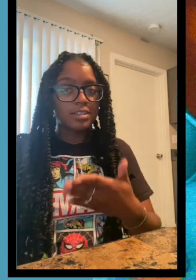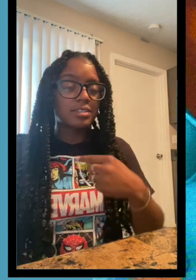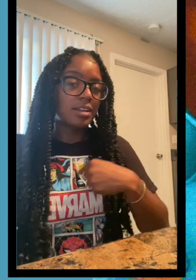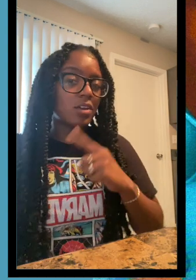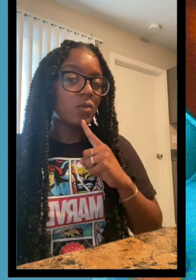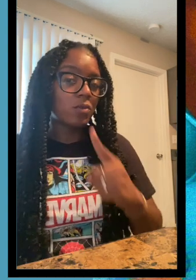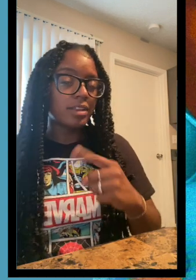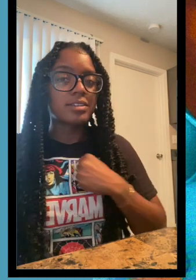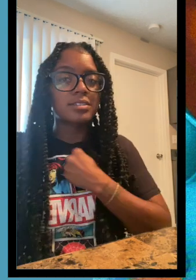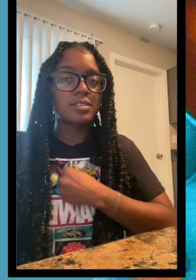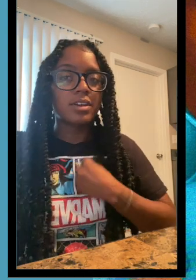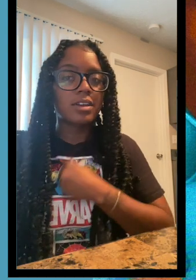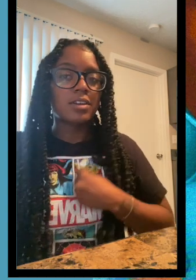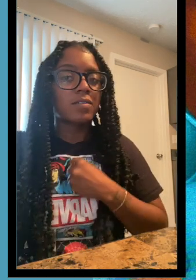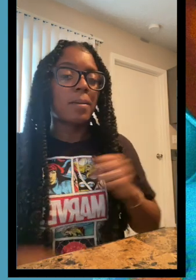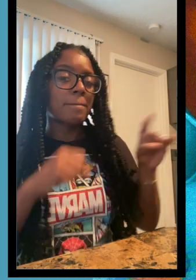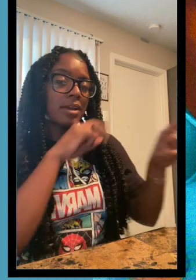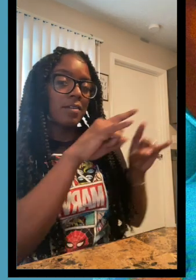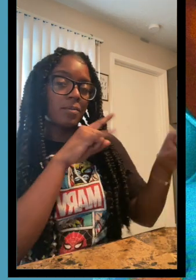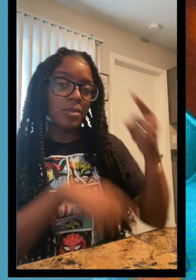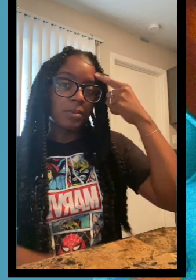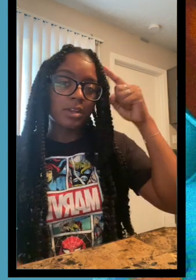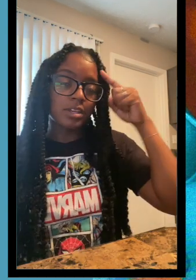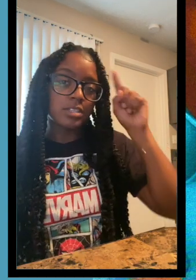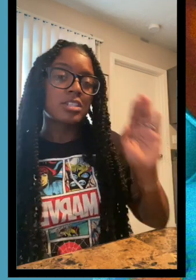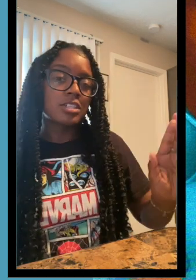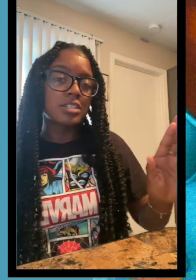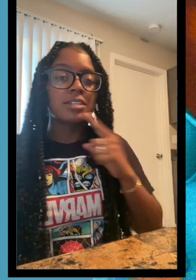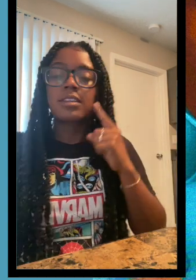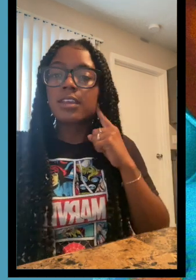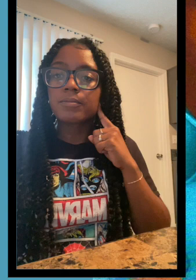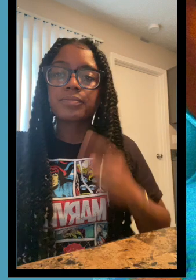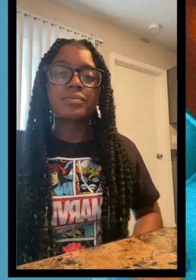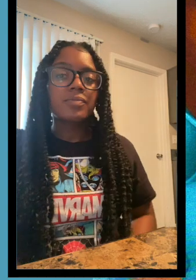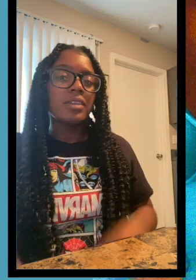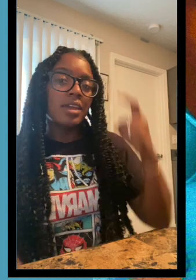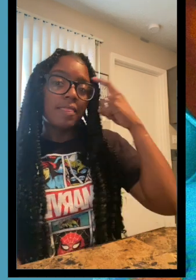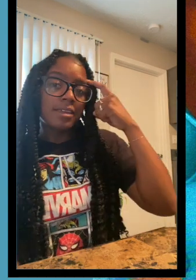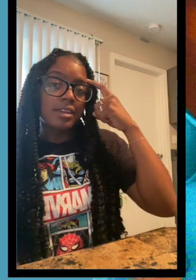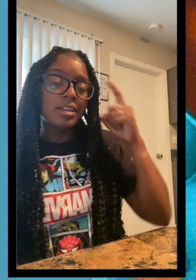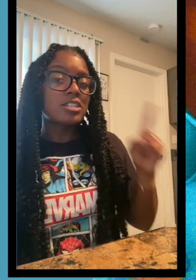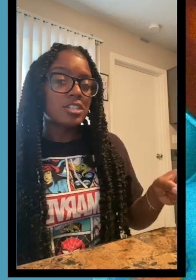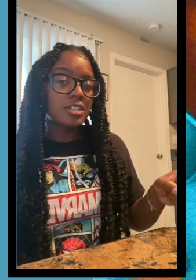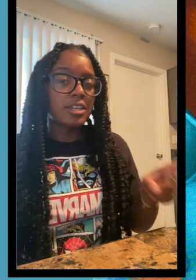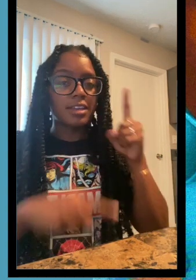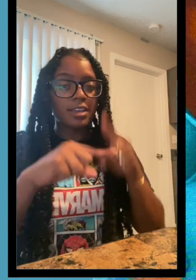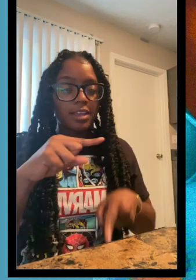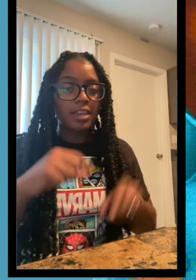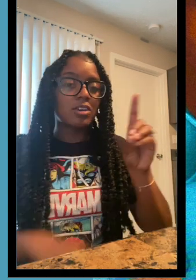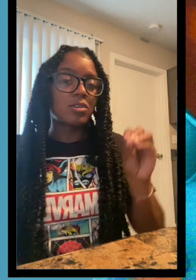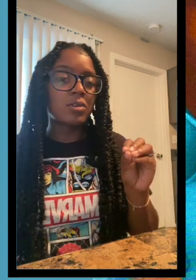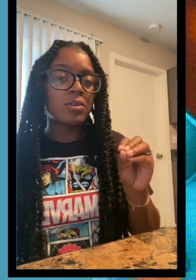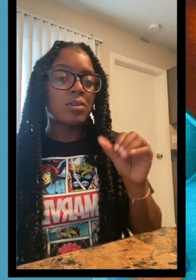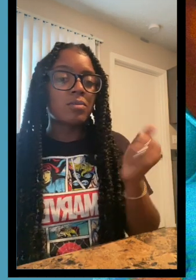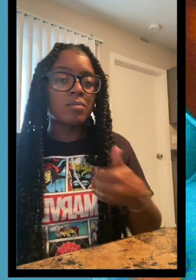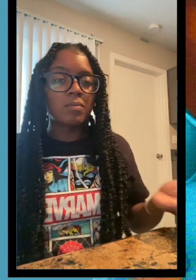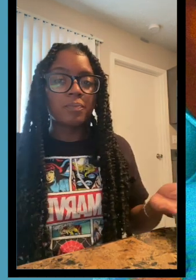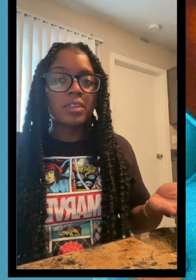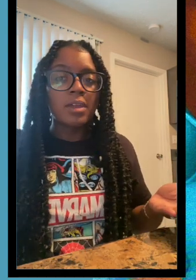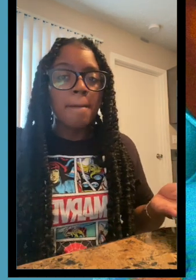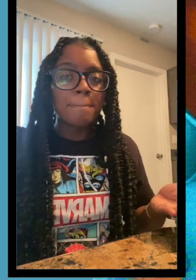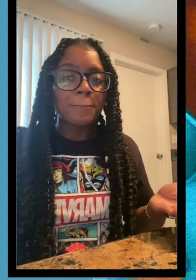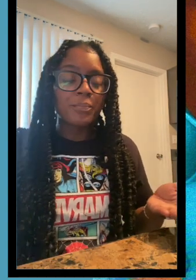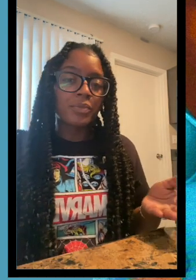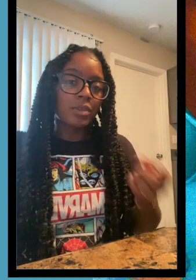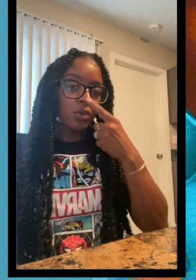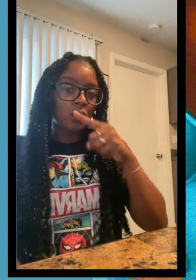face. He confessed, "I'm really sorry for making fun of her being deaf and thinking she wasn't able